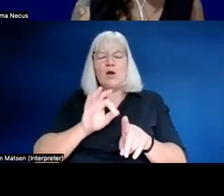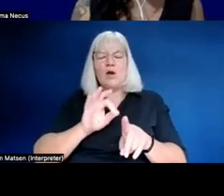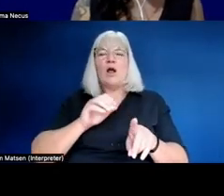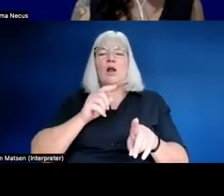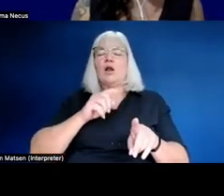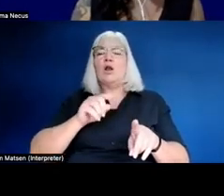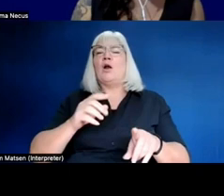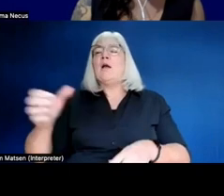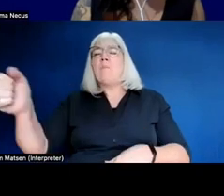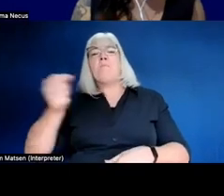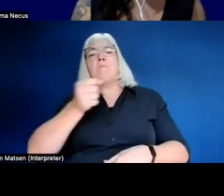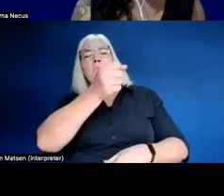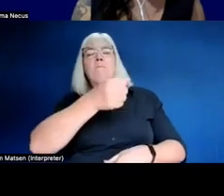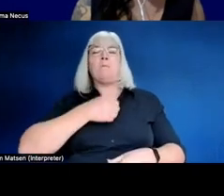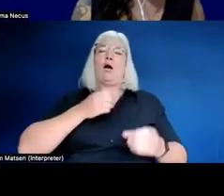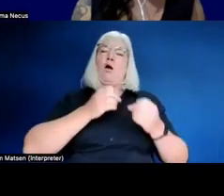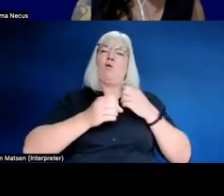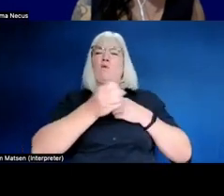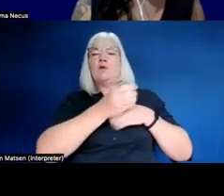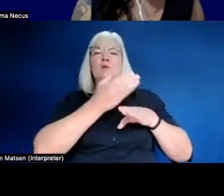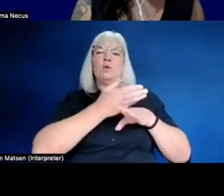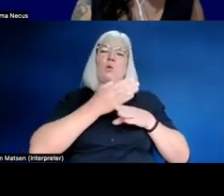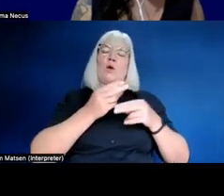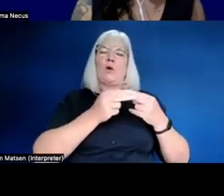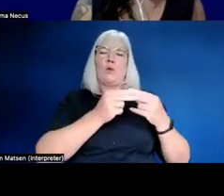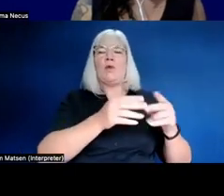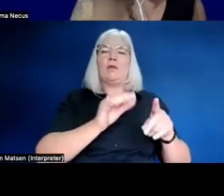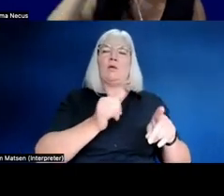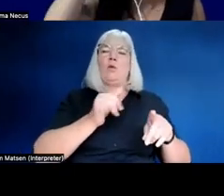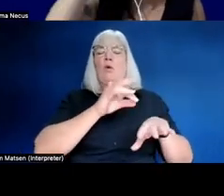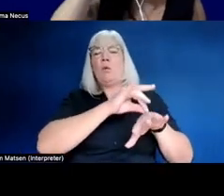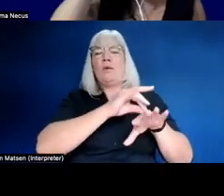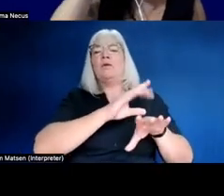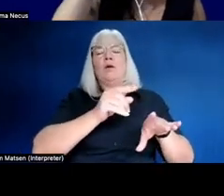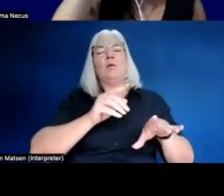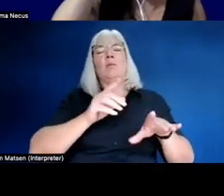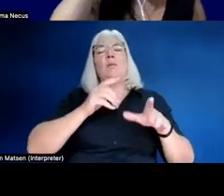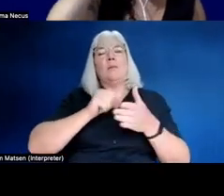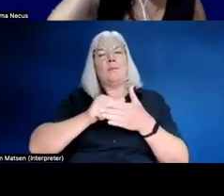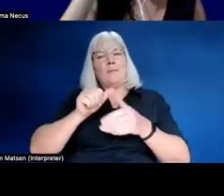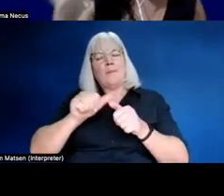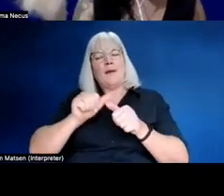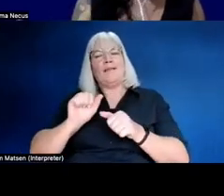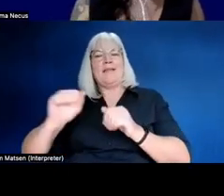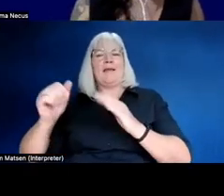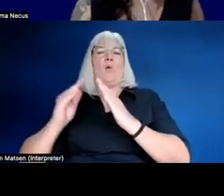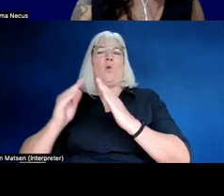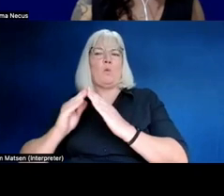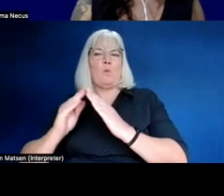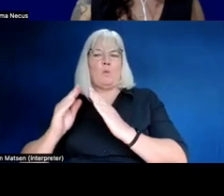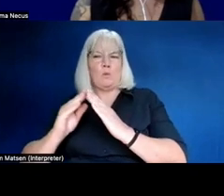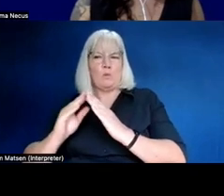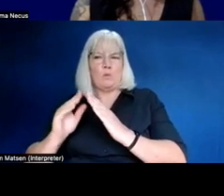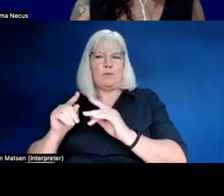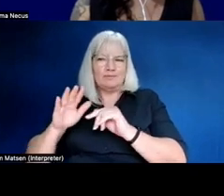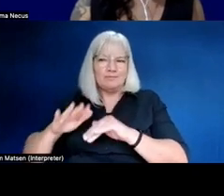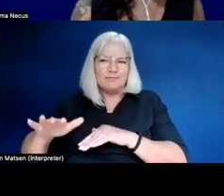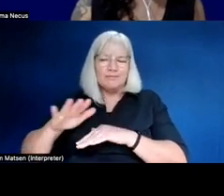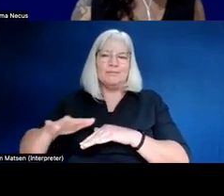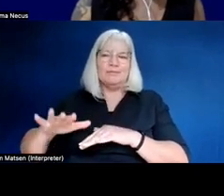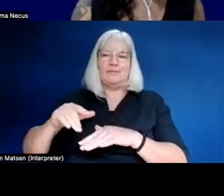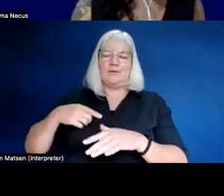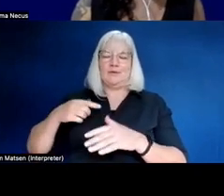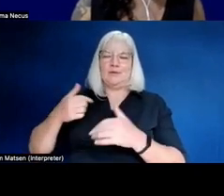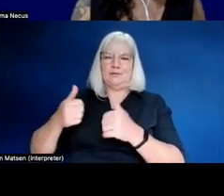obviously sometimes is necessary should they be in hospital or the professionals work in, say, a feeding clinic. But we should